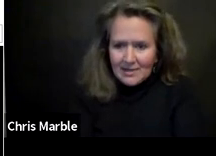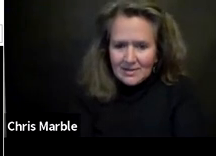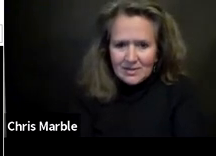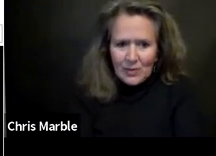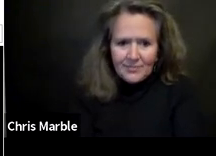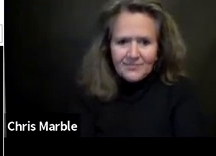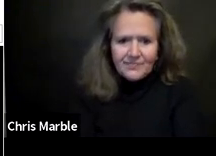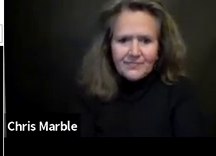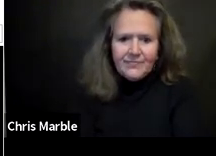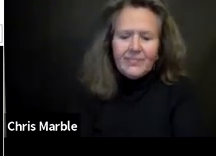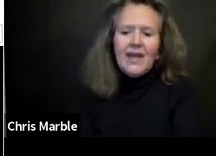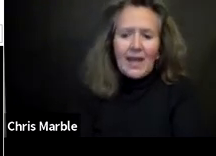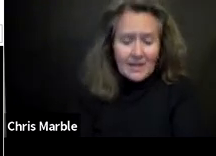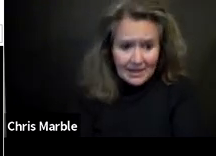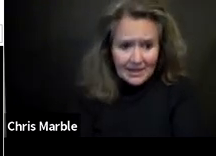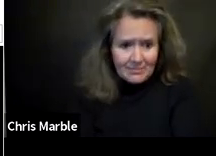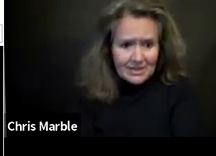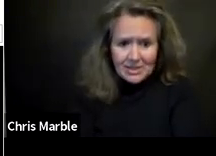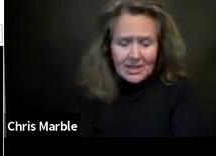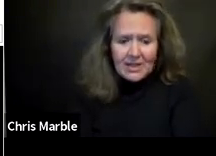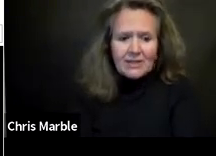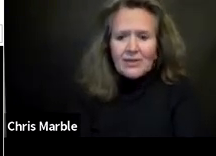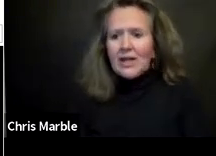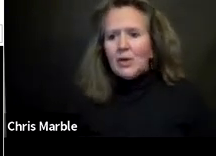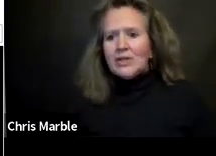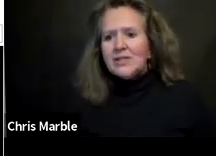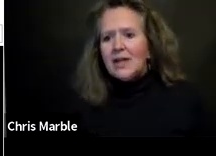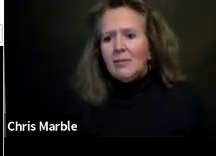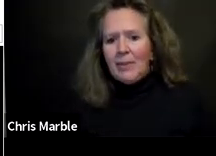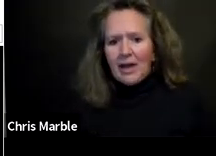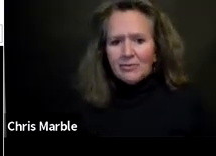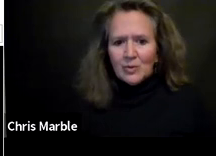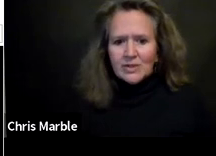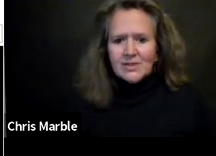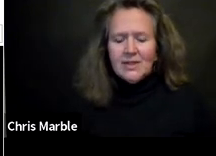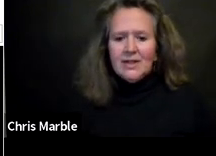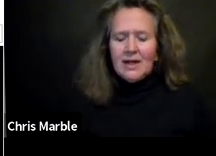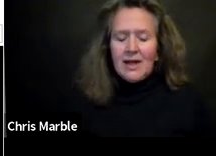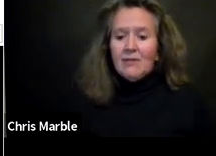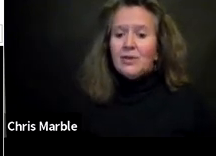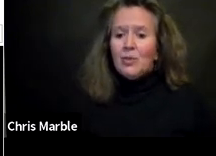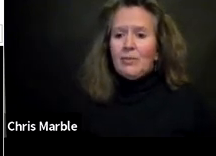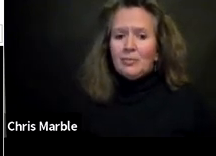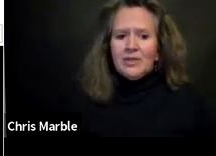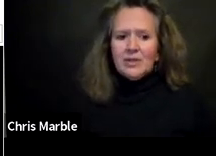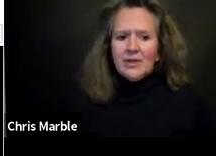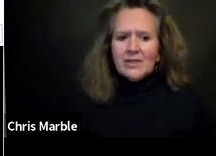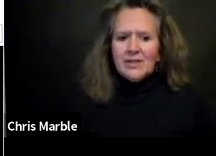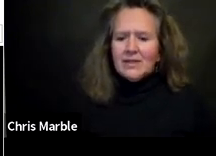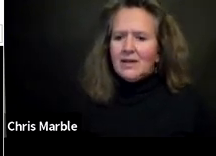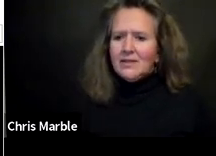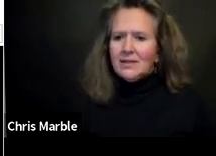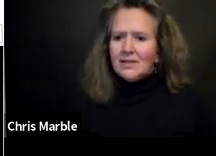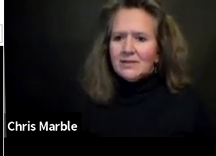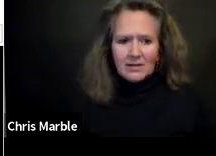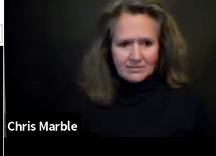at the end as well. And again, like I mentioned, if there are any questions that come up afterwards, after the webinar, please don't